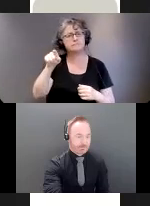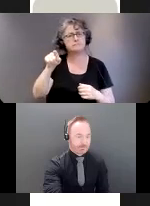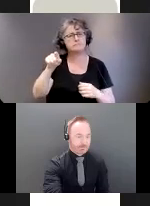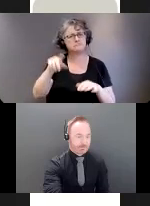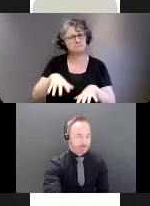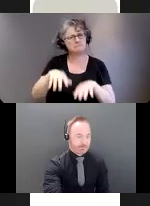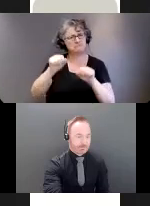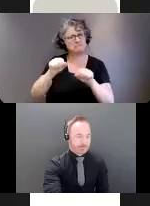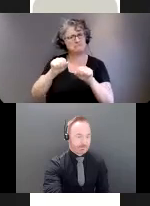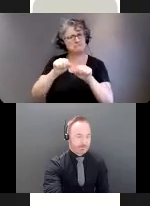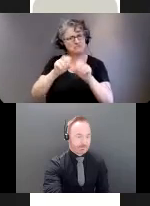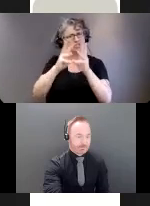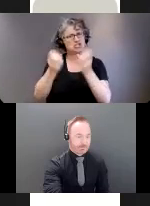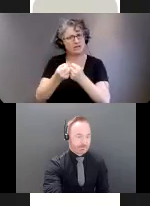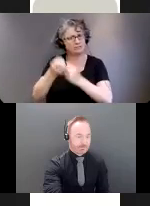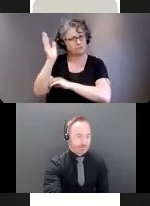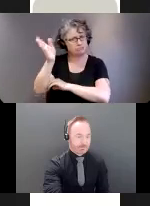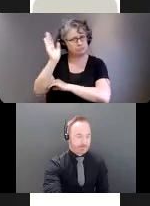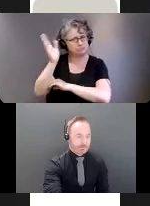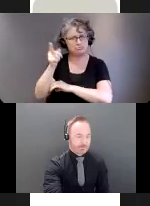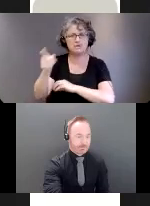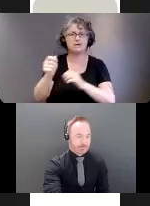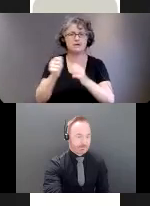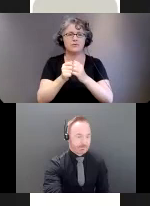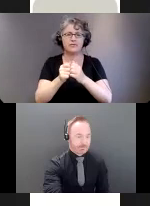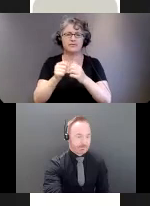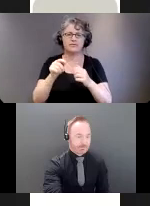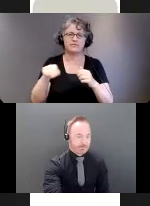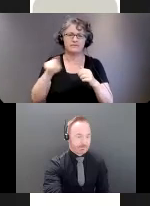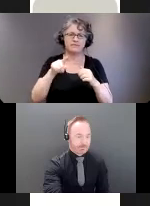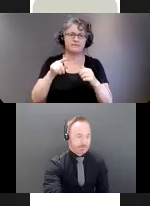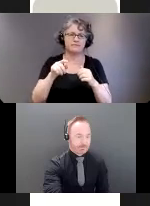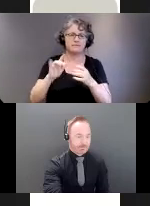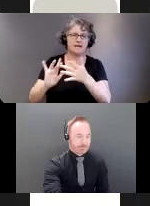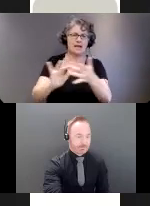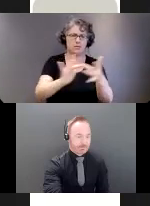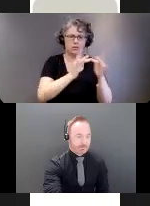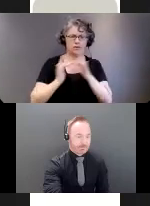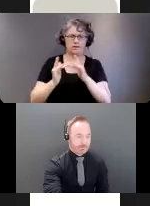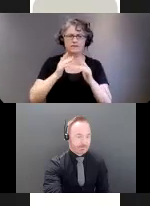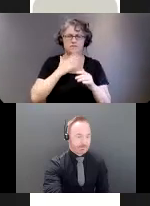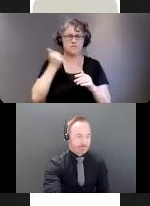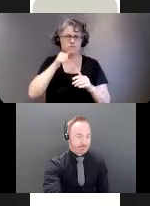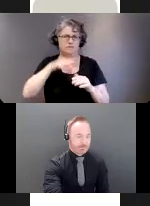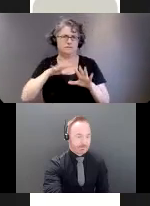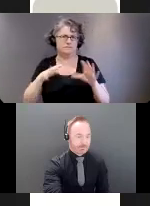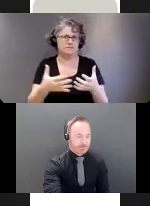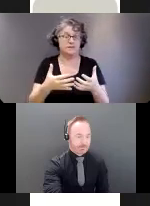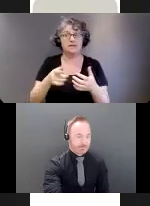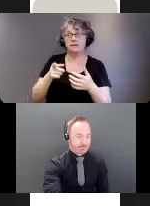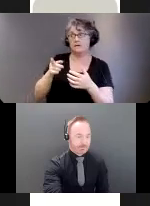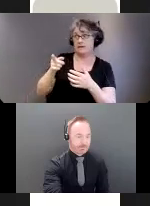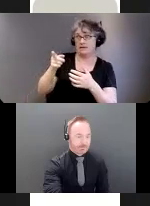workshops that have been coming out through his work with the Learning Network. And we also did some work with Peter